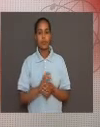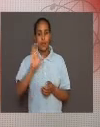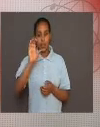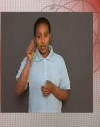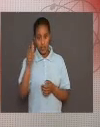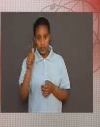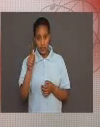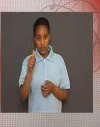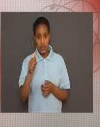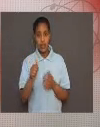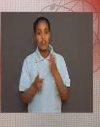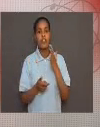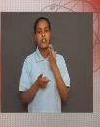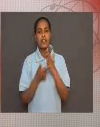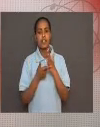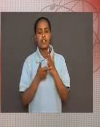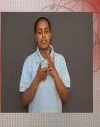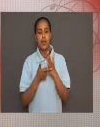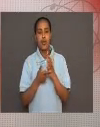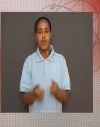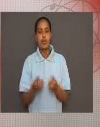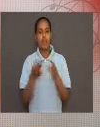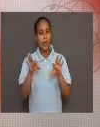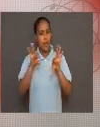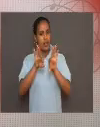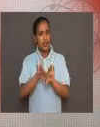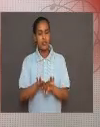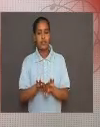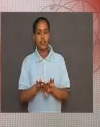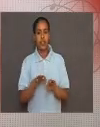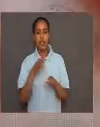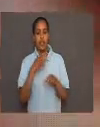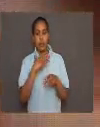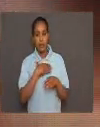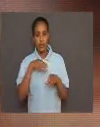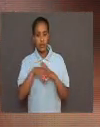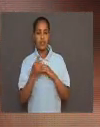Calcium is the fifth most abundant element in the Earth's crust,